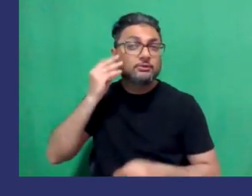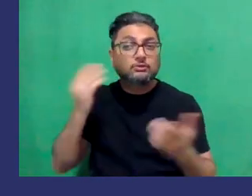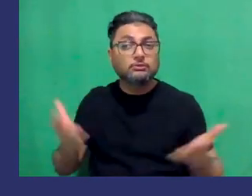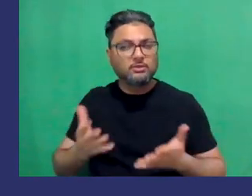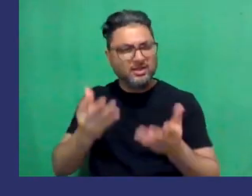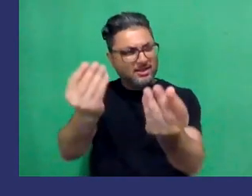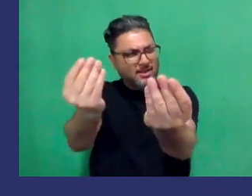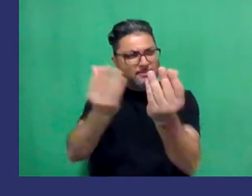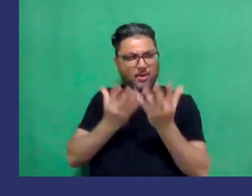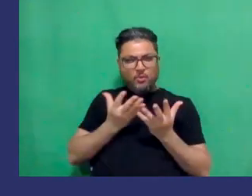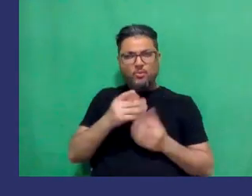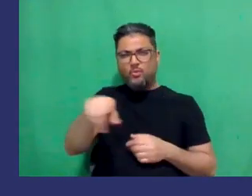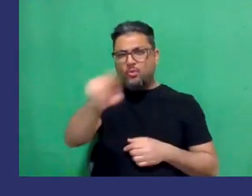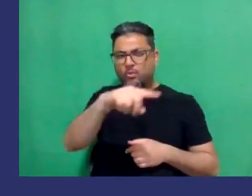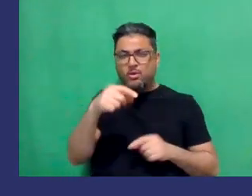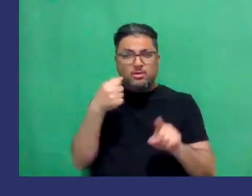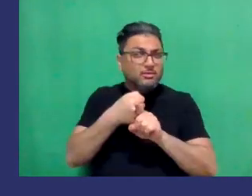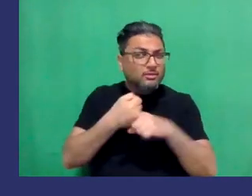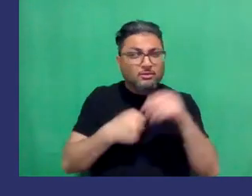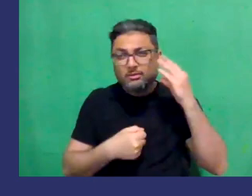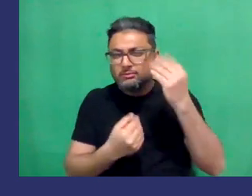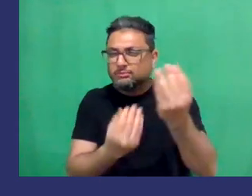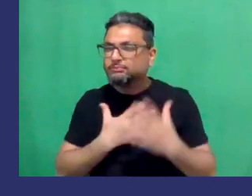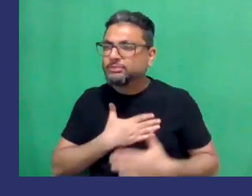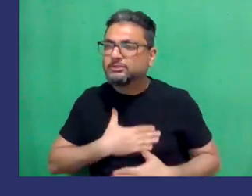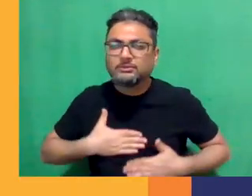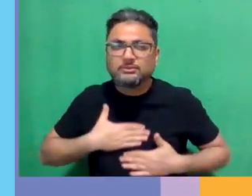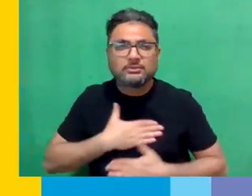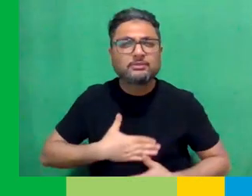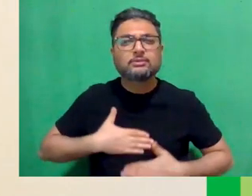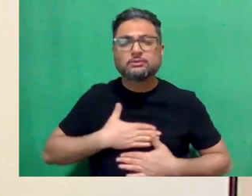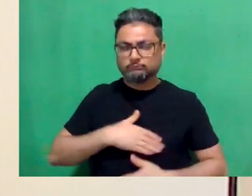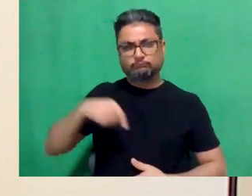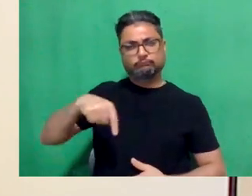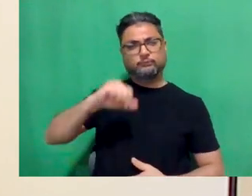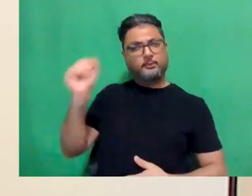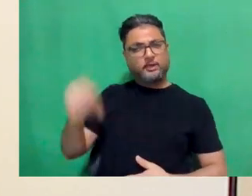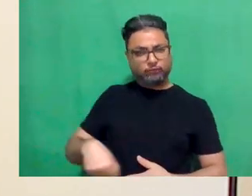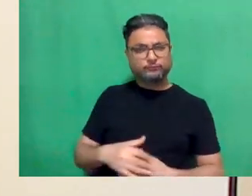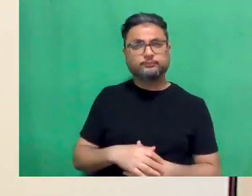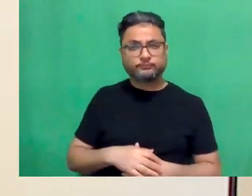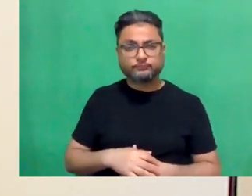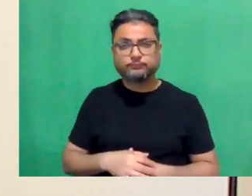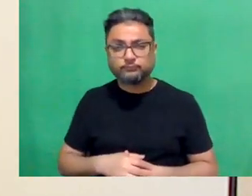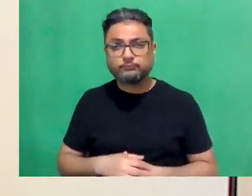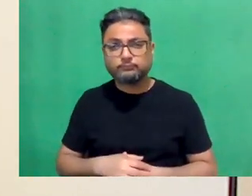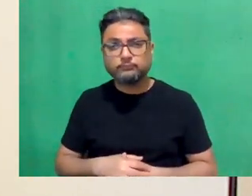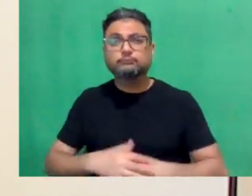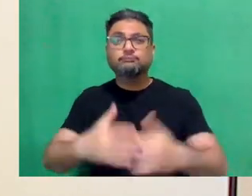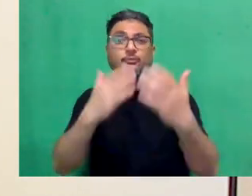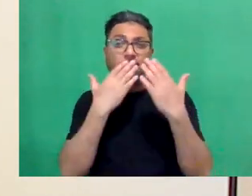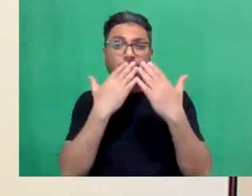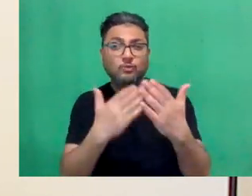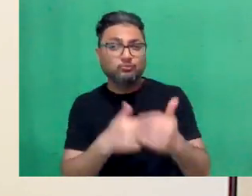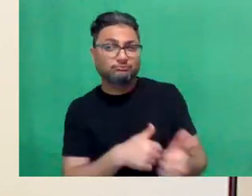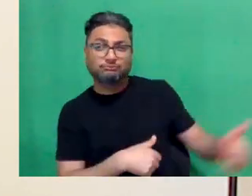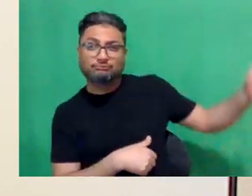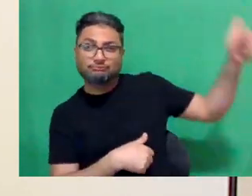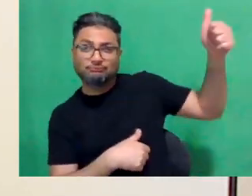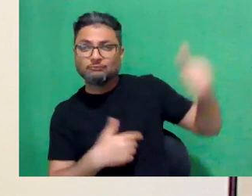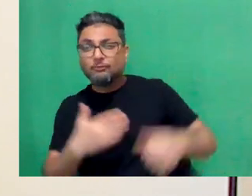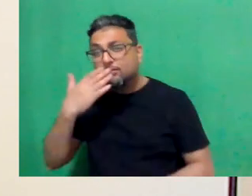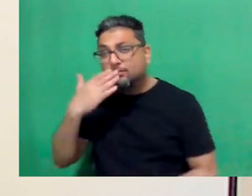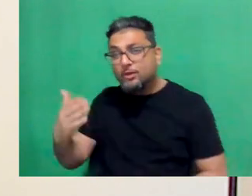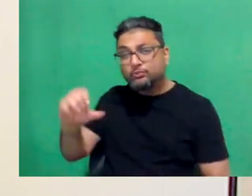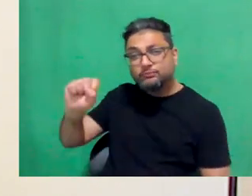from you. Enjoy your first semester. Welcome to George Brown. Thank you, deans, and thank you to our